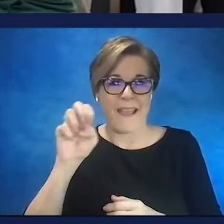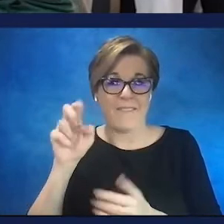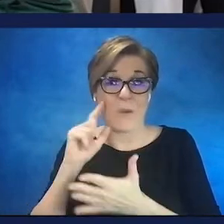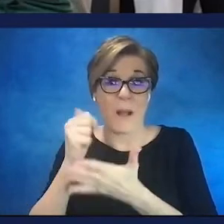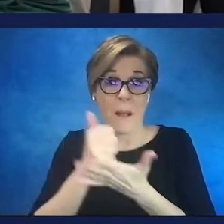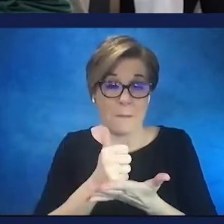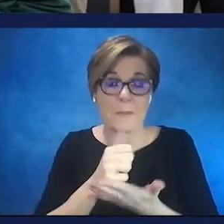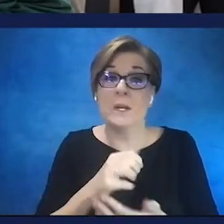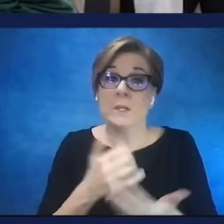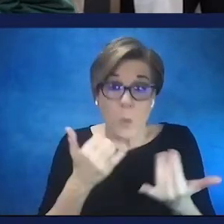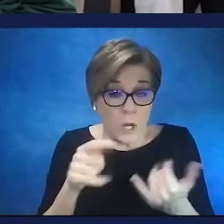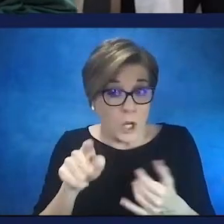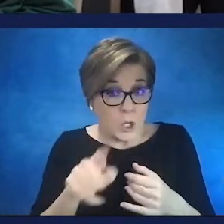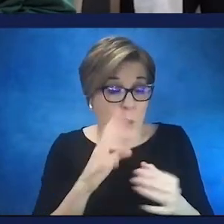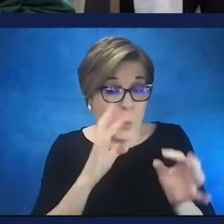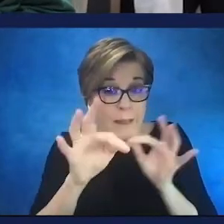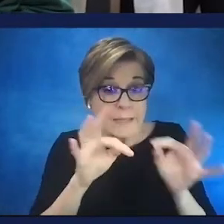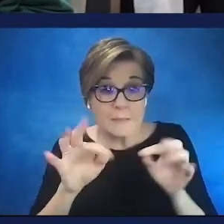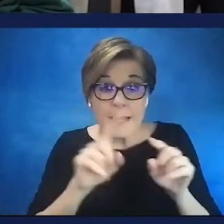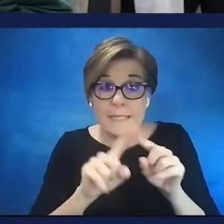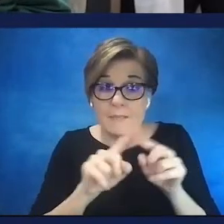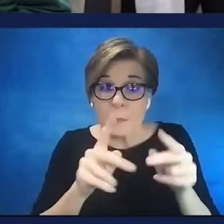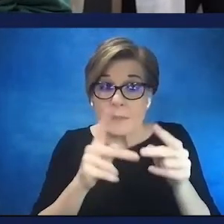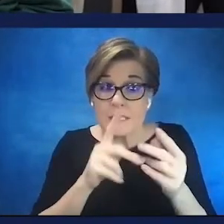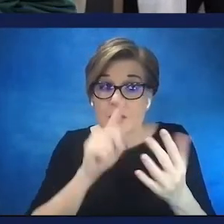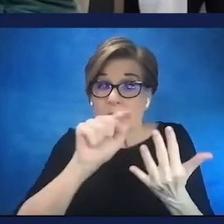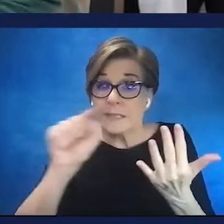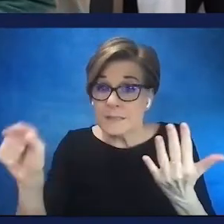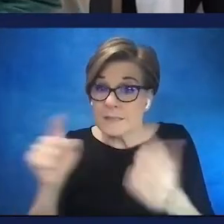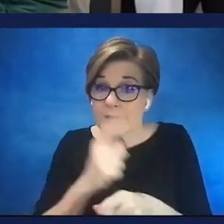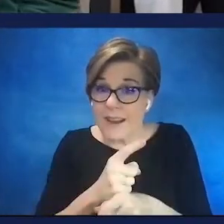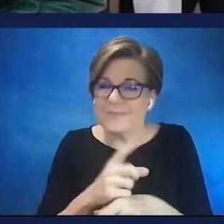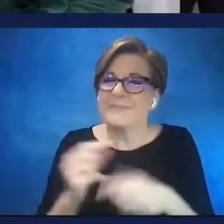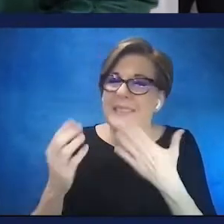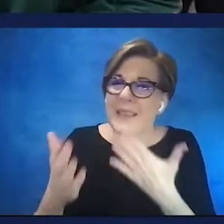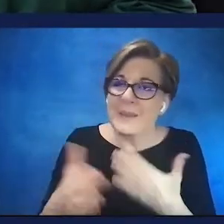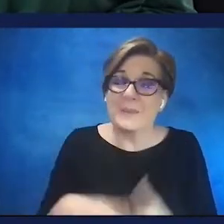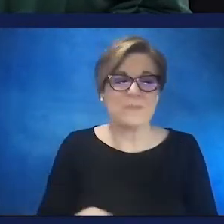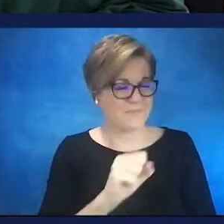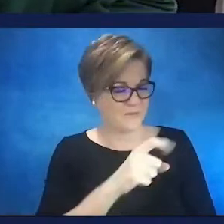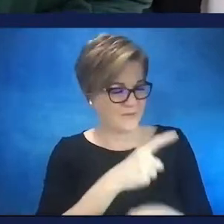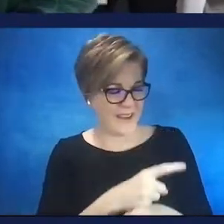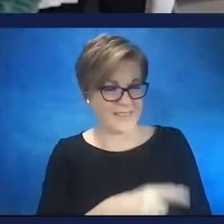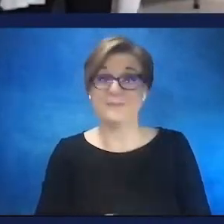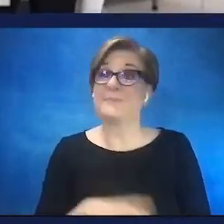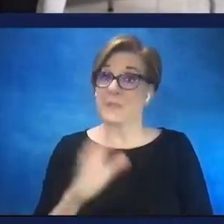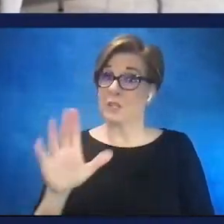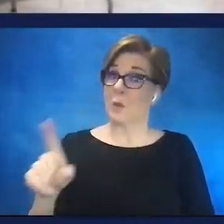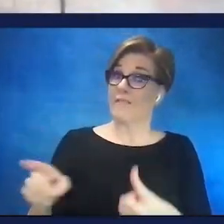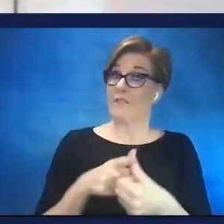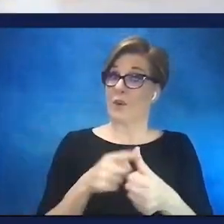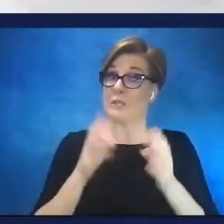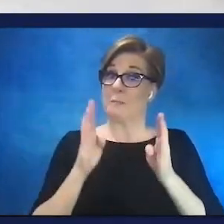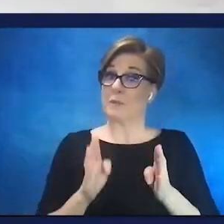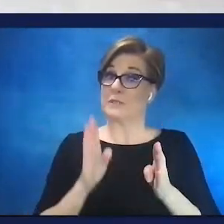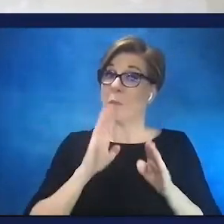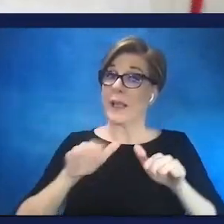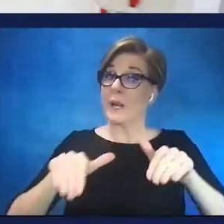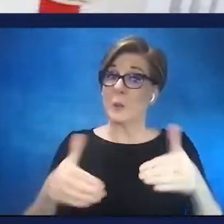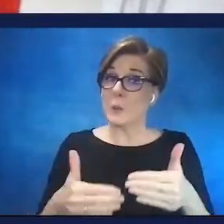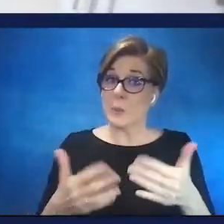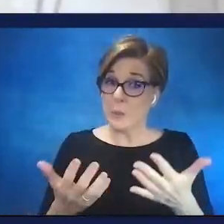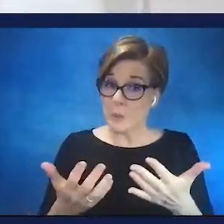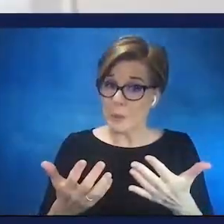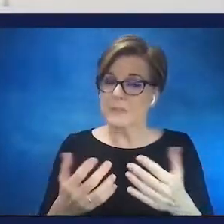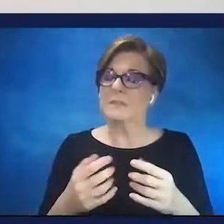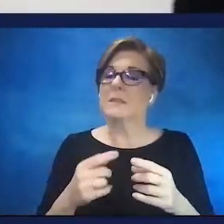us to the positions for those poll workers in each of our voting locations. So thank you. You're welcome. The first person I'm going to